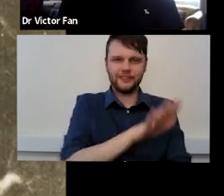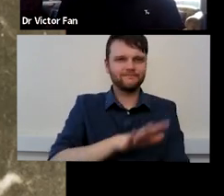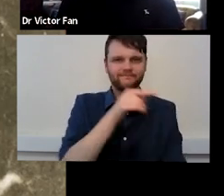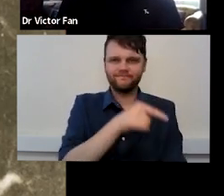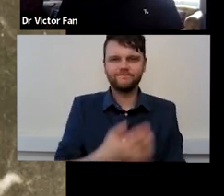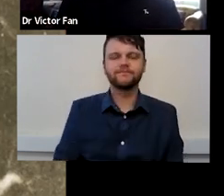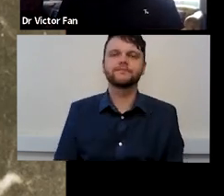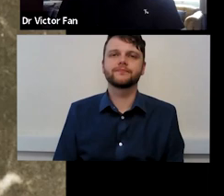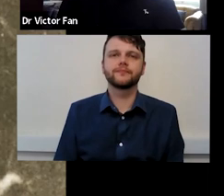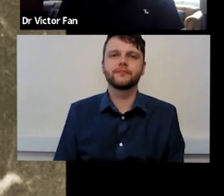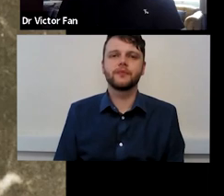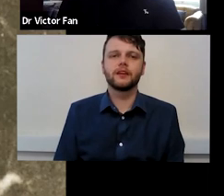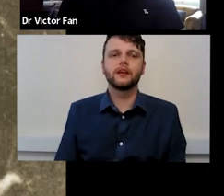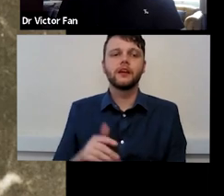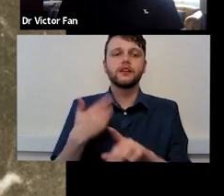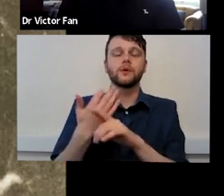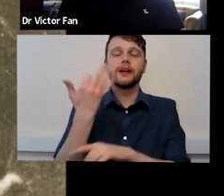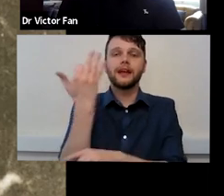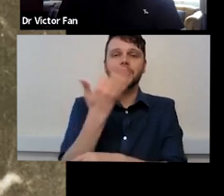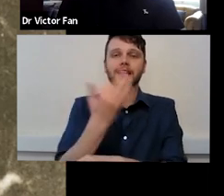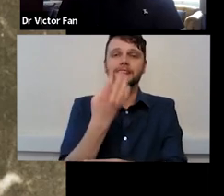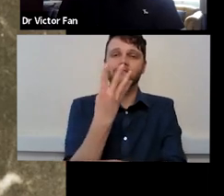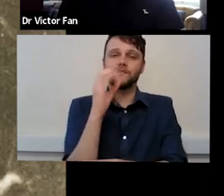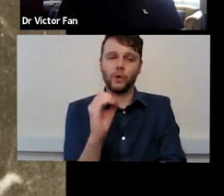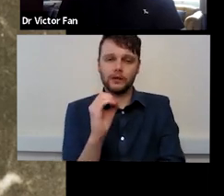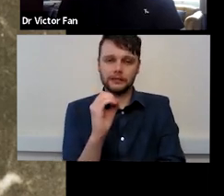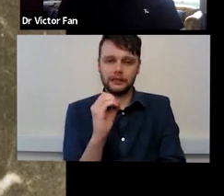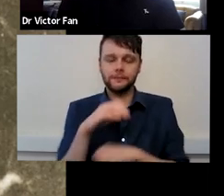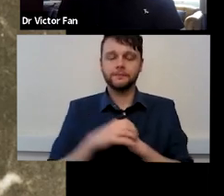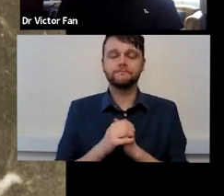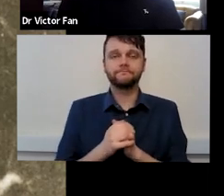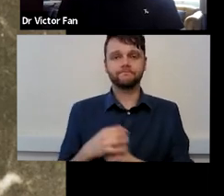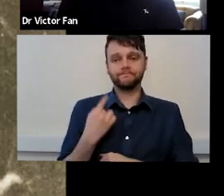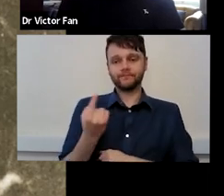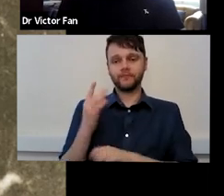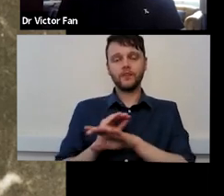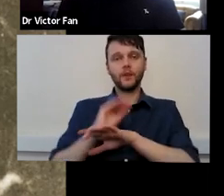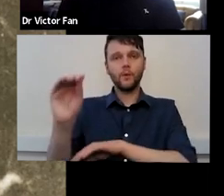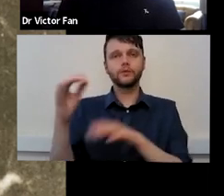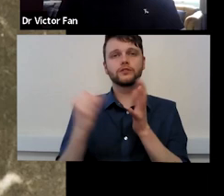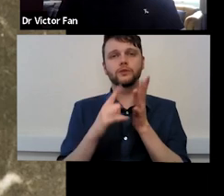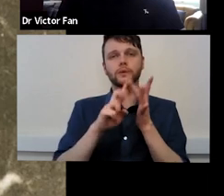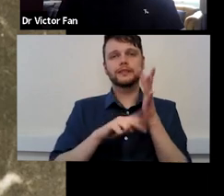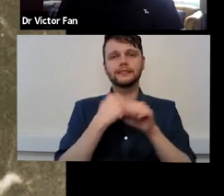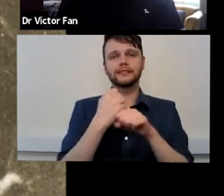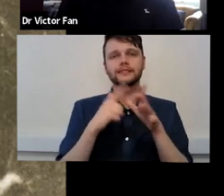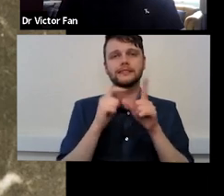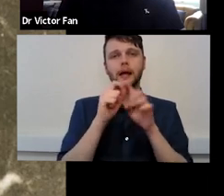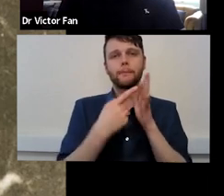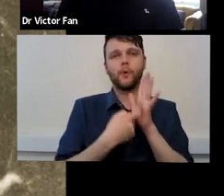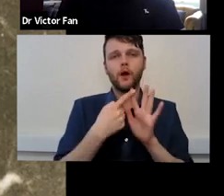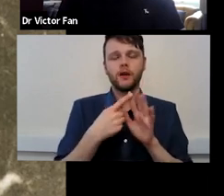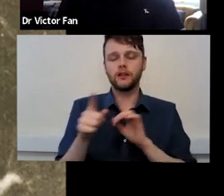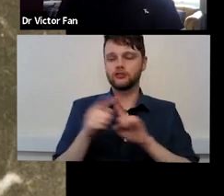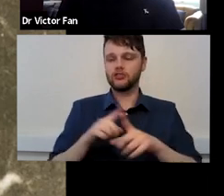in 1940, he was sent by the Shaw Brothers to Singapore to try to make films.